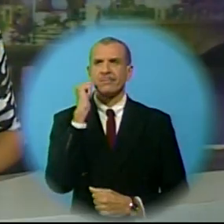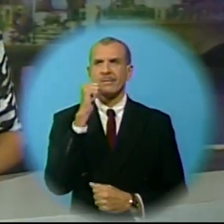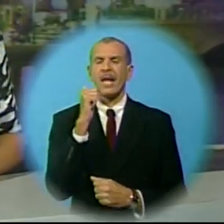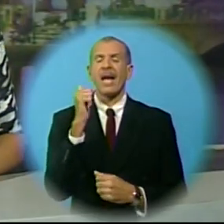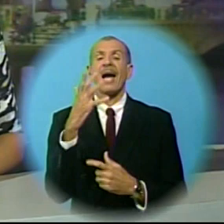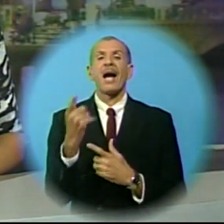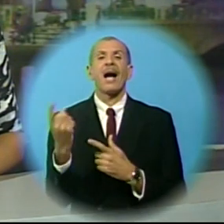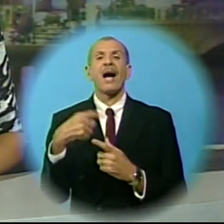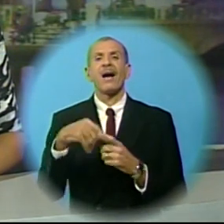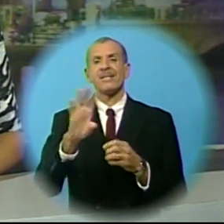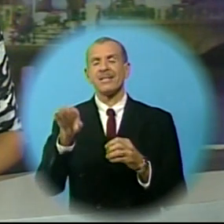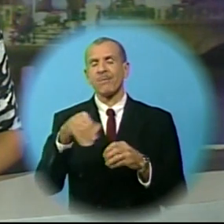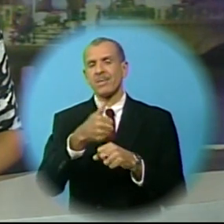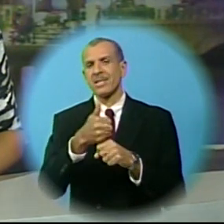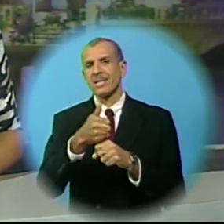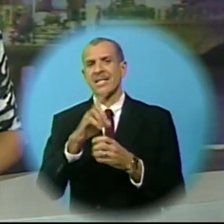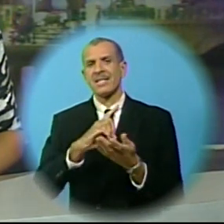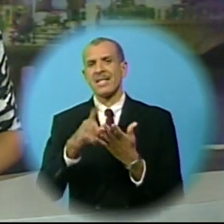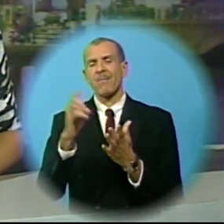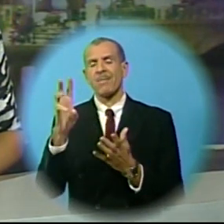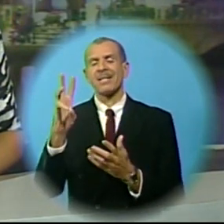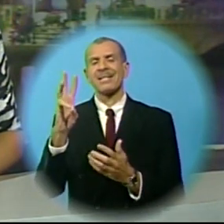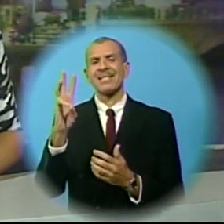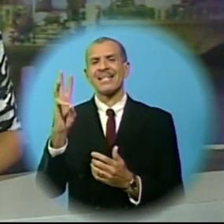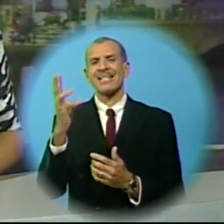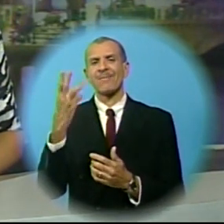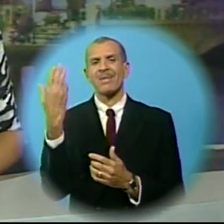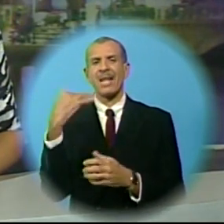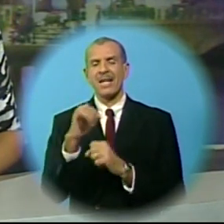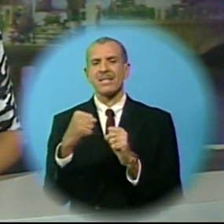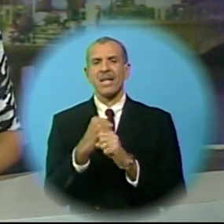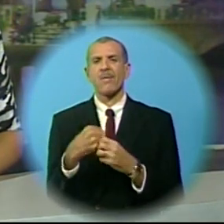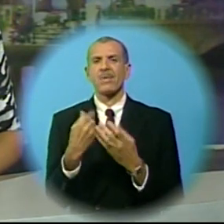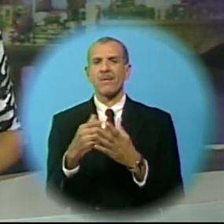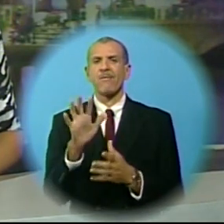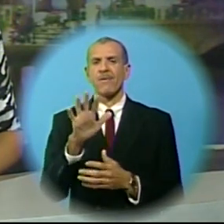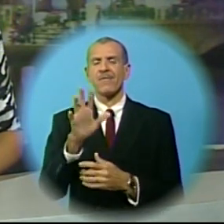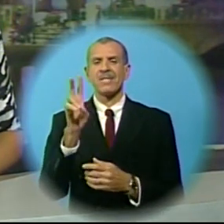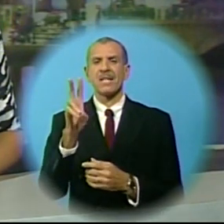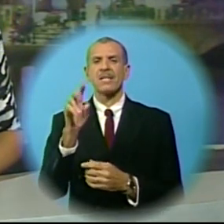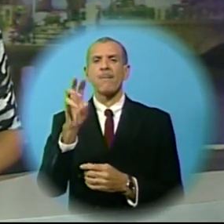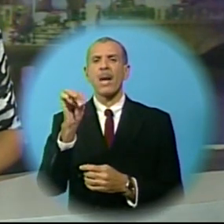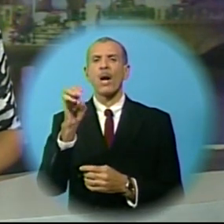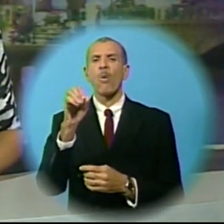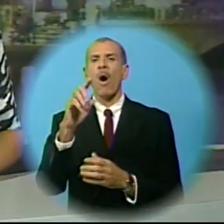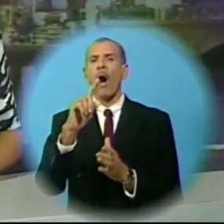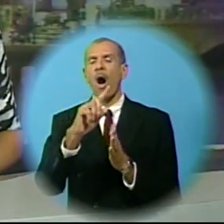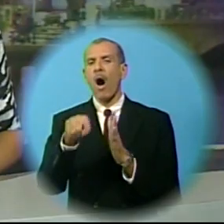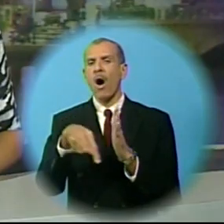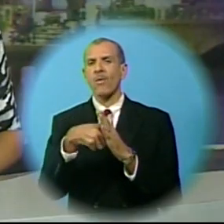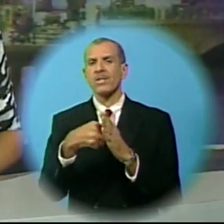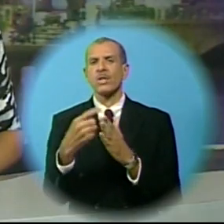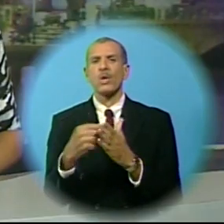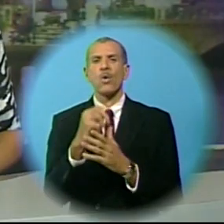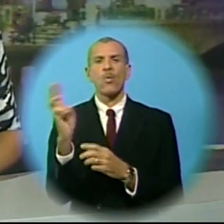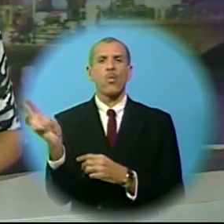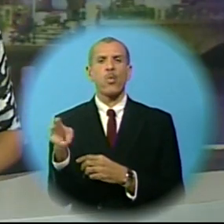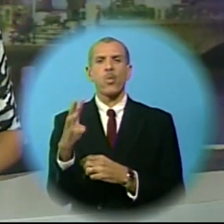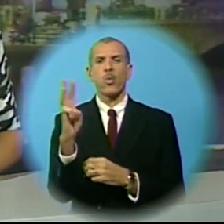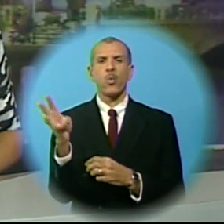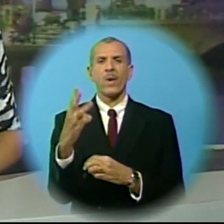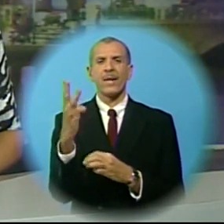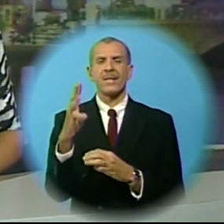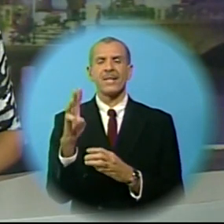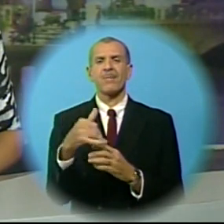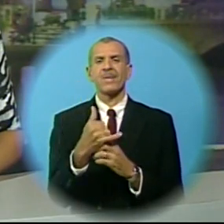on December 16th last year, and the turbine is expected to produce 56 megawatt hours. The new wind turbine is the U.S.